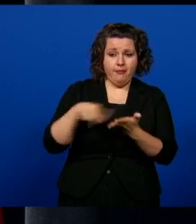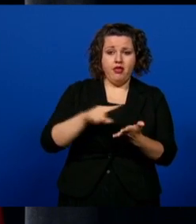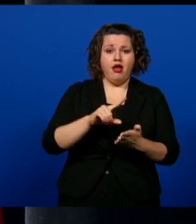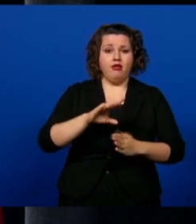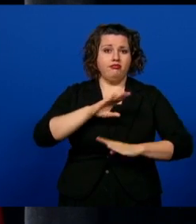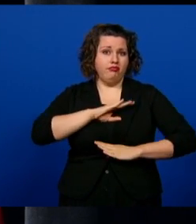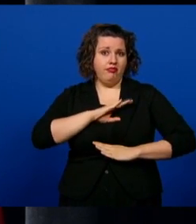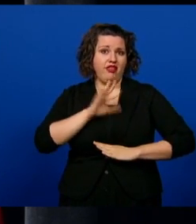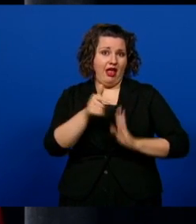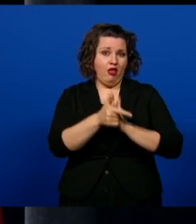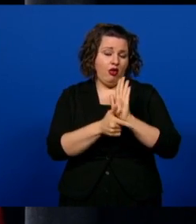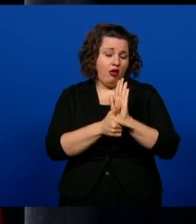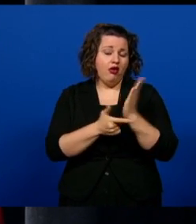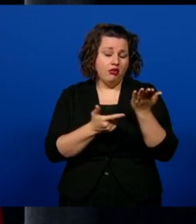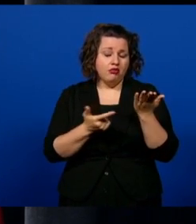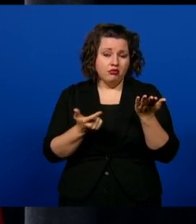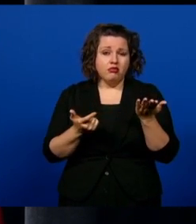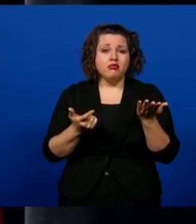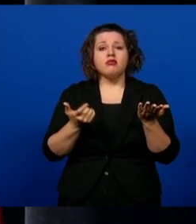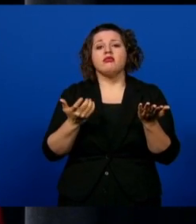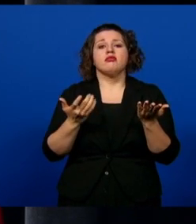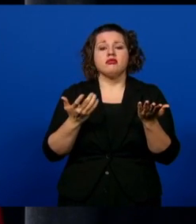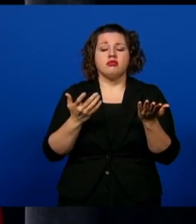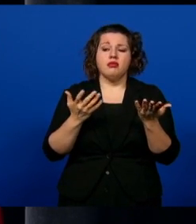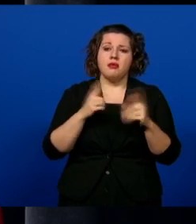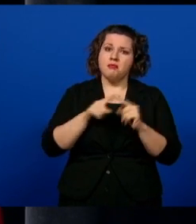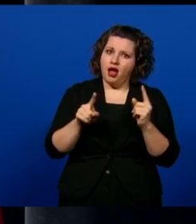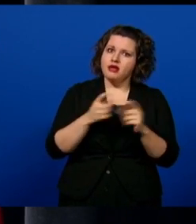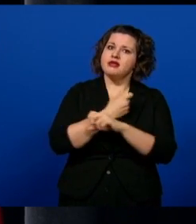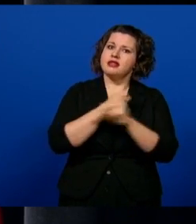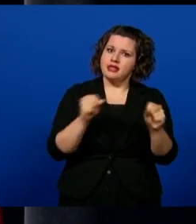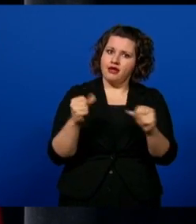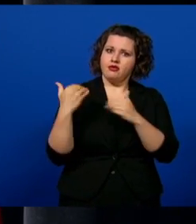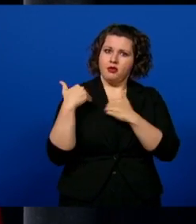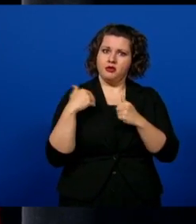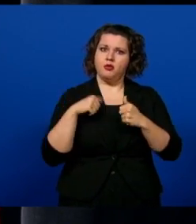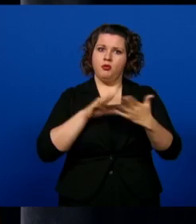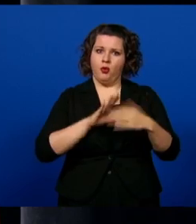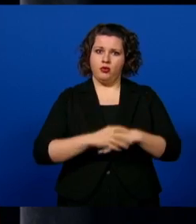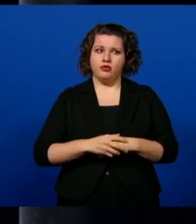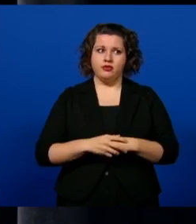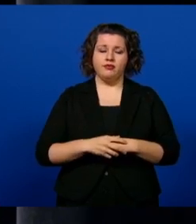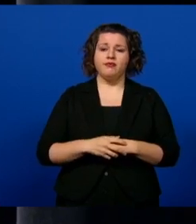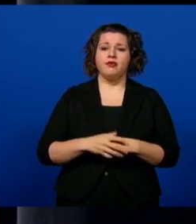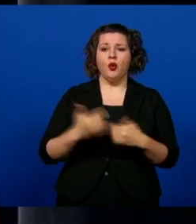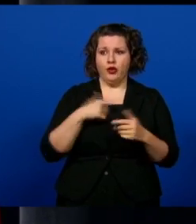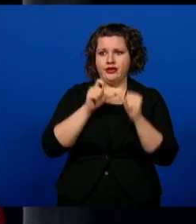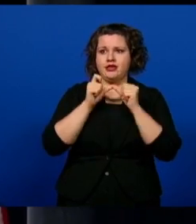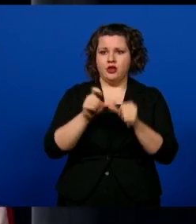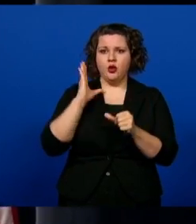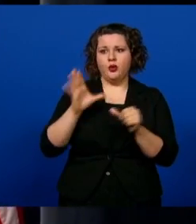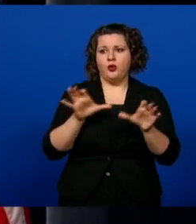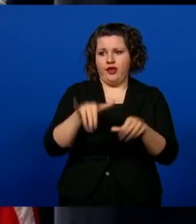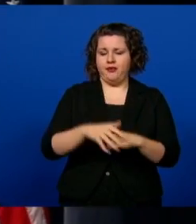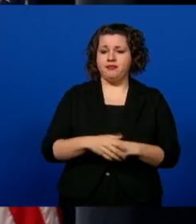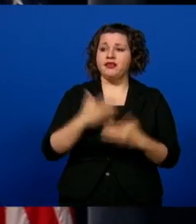comply and do the right thing in a safe and responsible manner. So that's what we're going to continue to do.